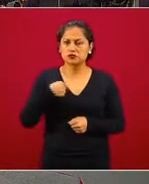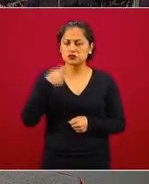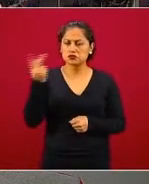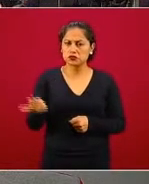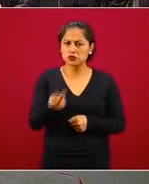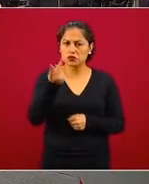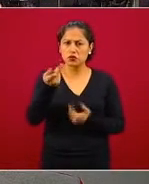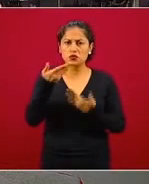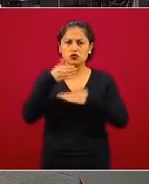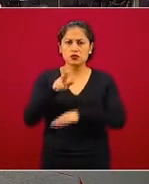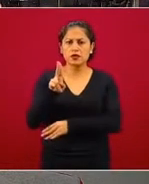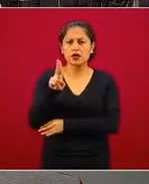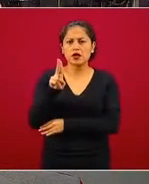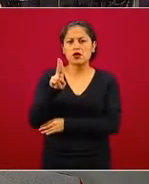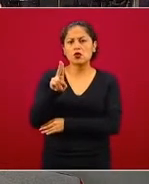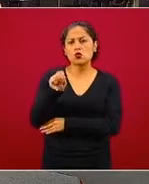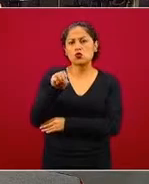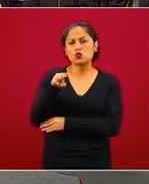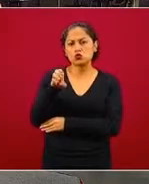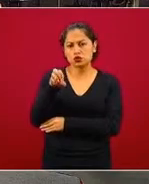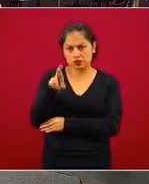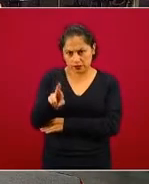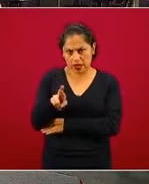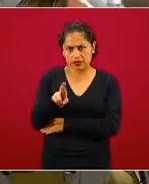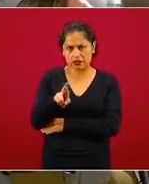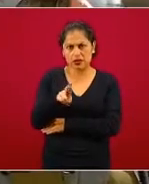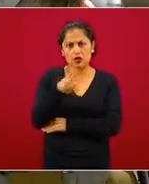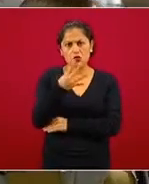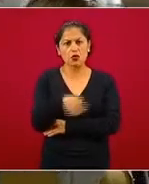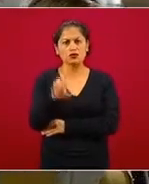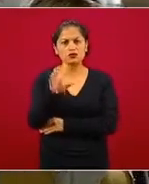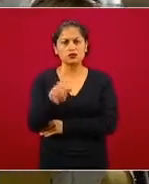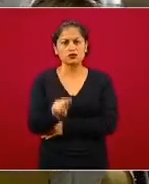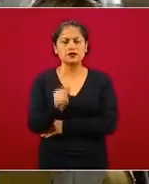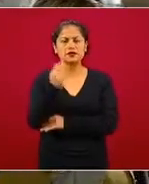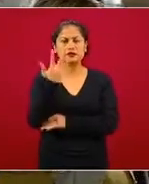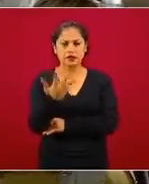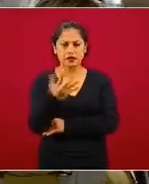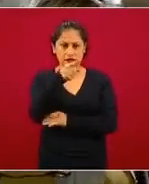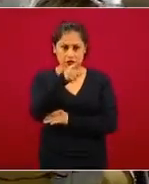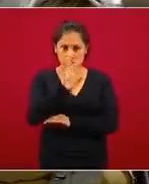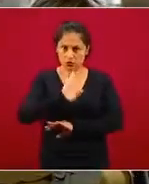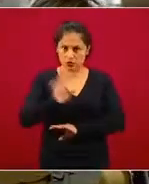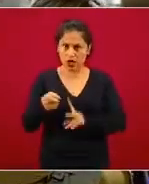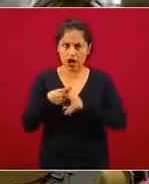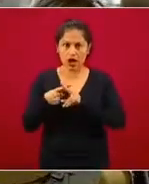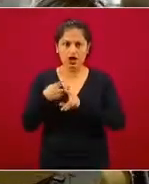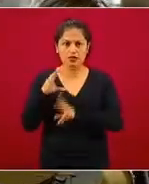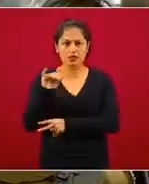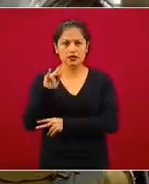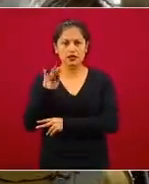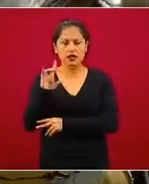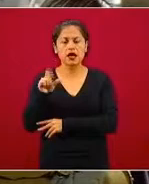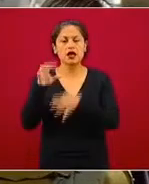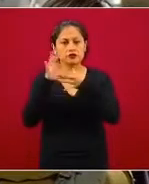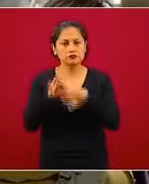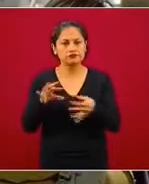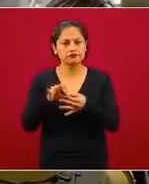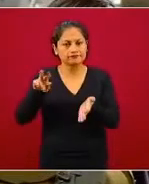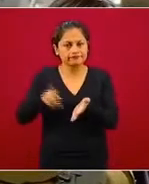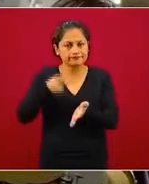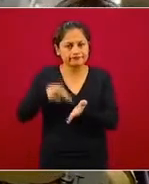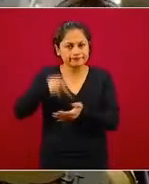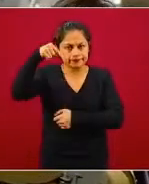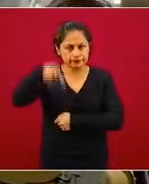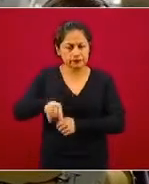las we have in course USMER, so that perdón, we can de try las and 475 work del on modelo this Centinela que problem usted that the ya whole world ha is explicado en facing. So varias next week ocasiones we'll talk aquí. about